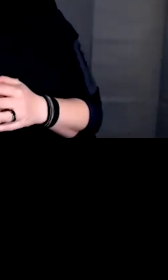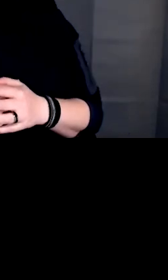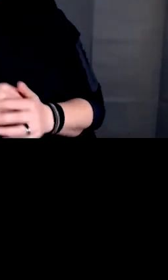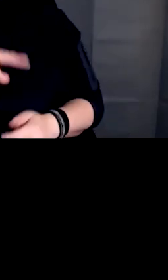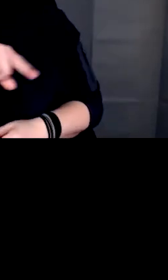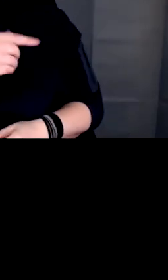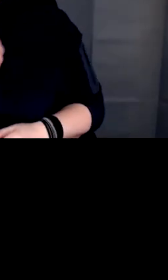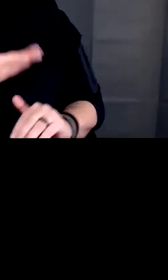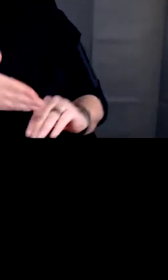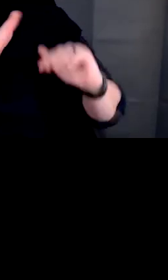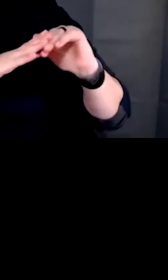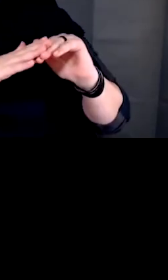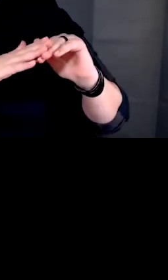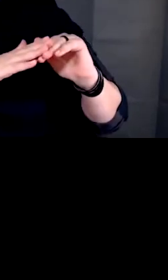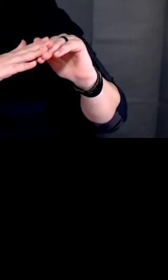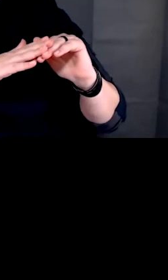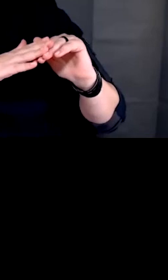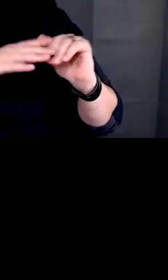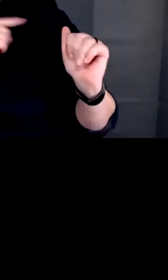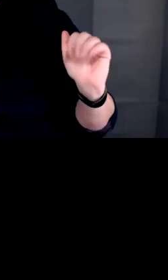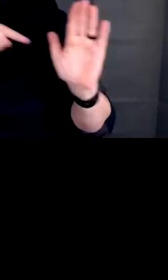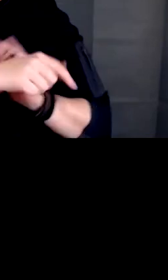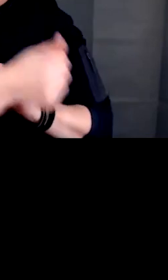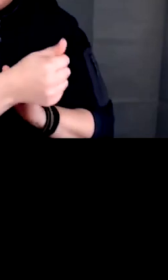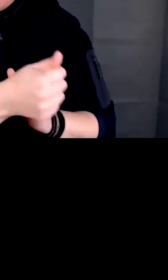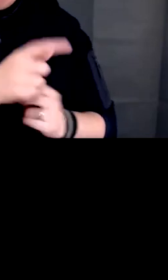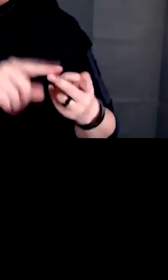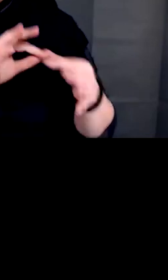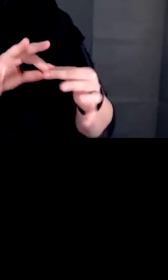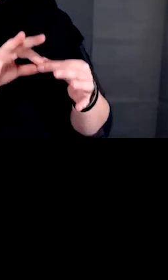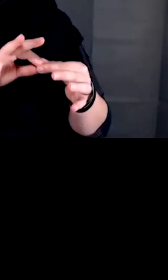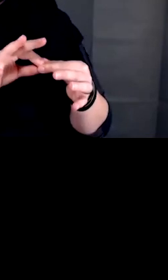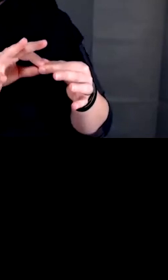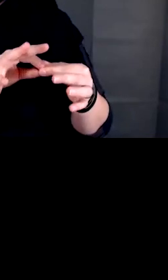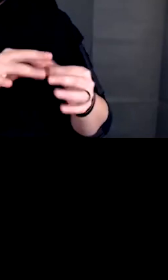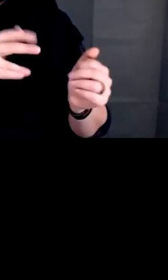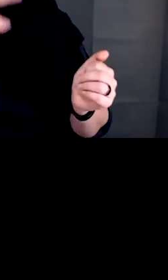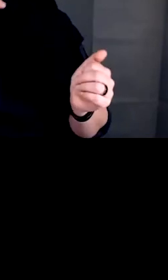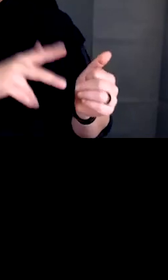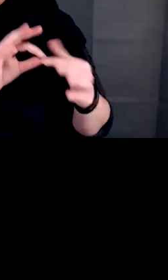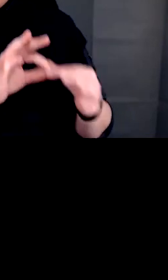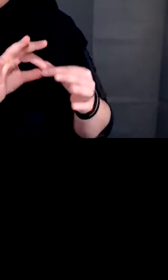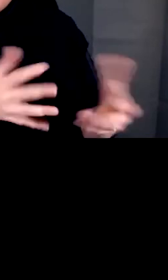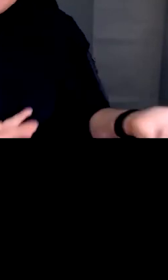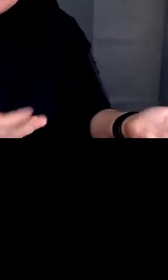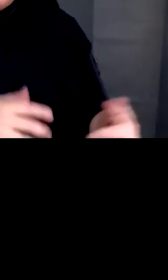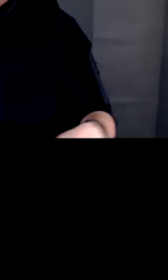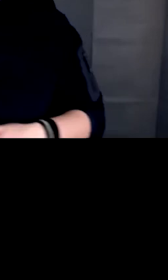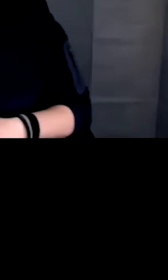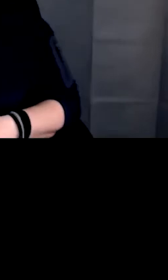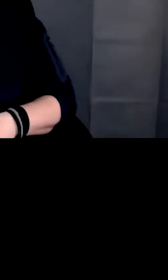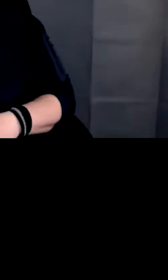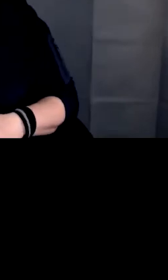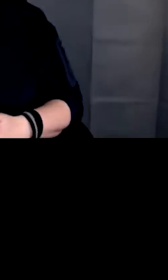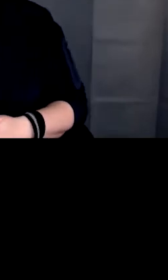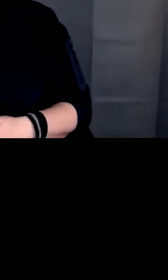increased suicide rate or poorer quality of relationship? Anything else? Sure. I don't know